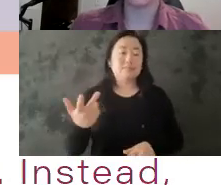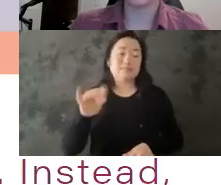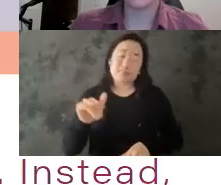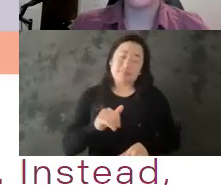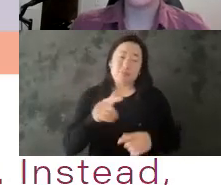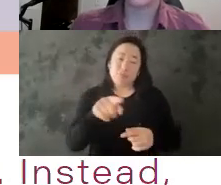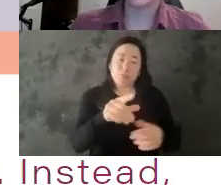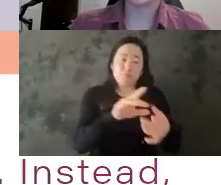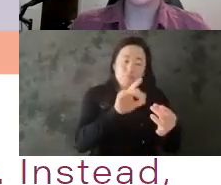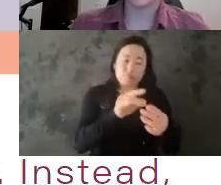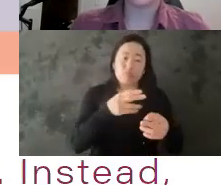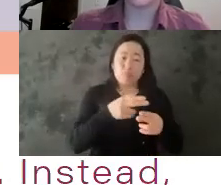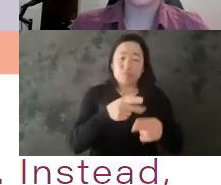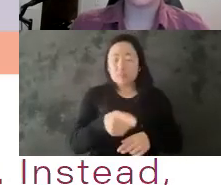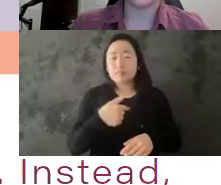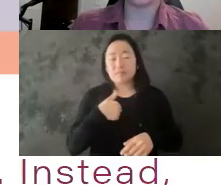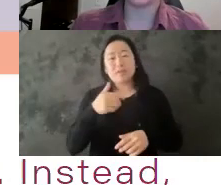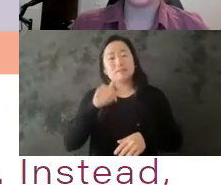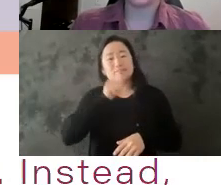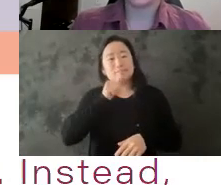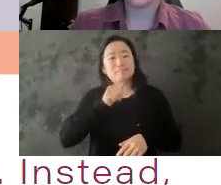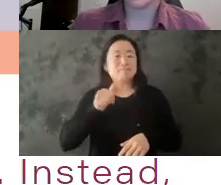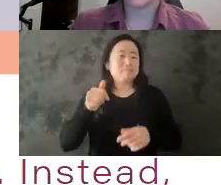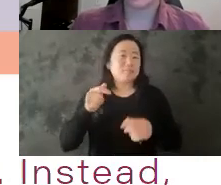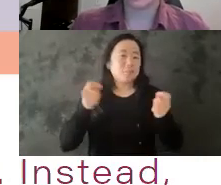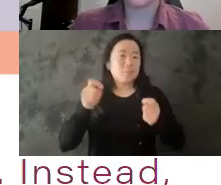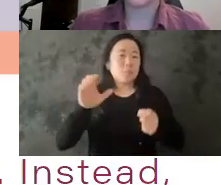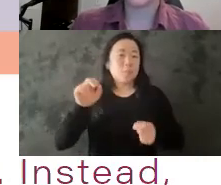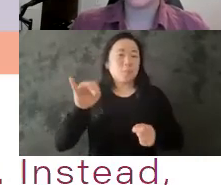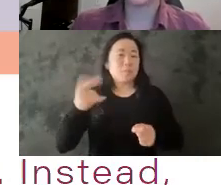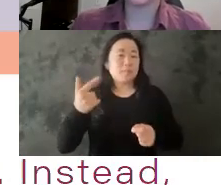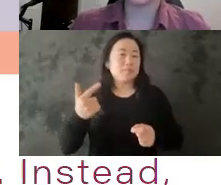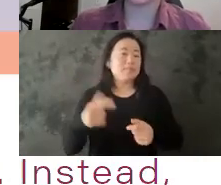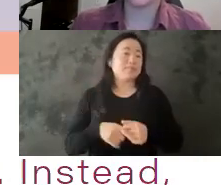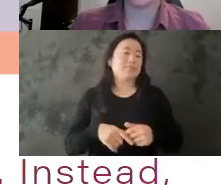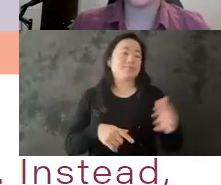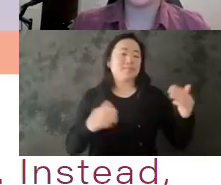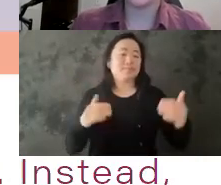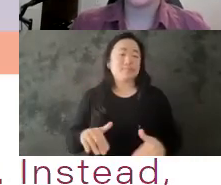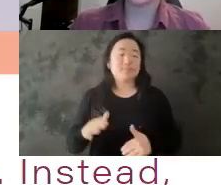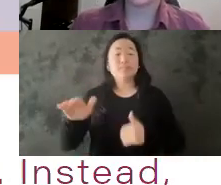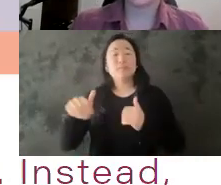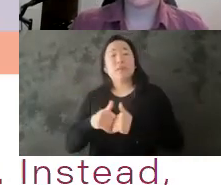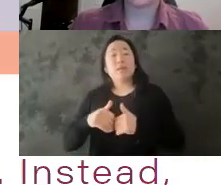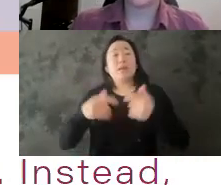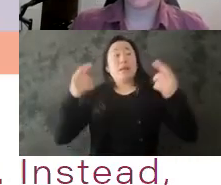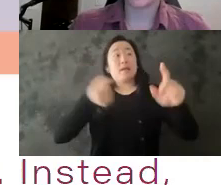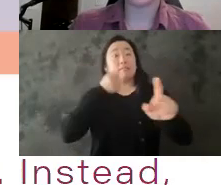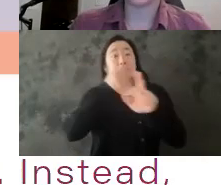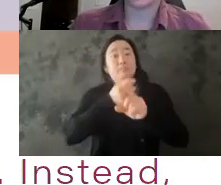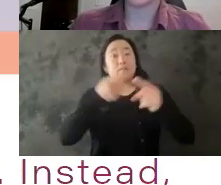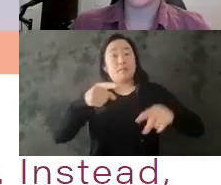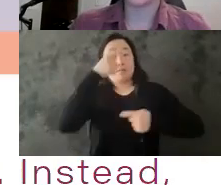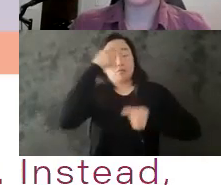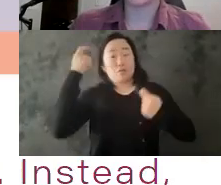mechanism. Someone also shared earlier, not everybody responds to an incident the same way. Sometimes people might not